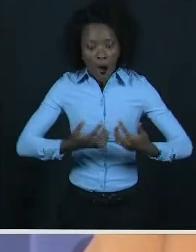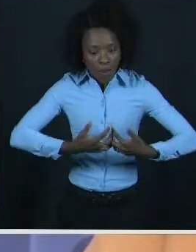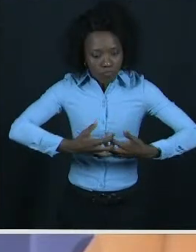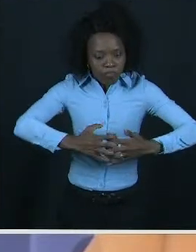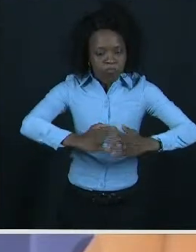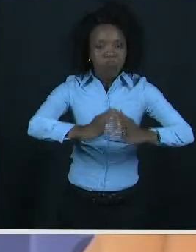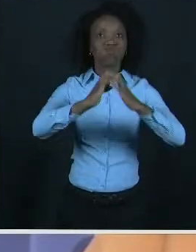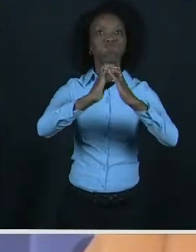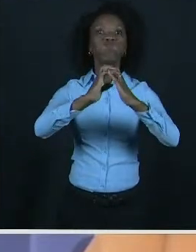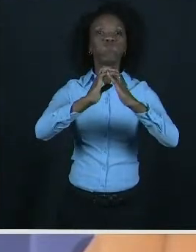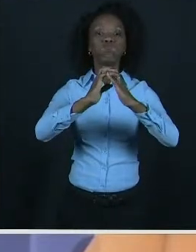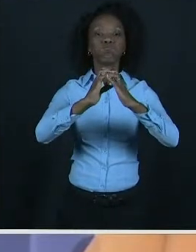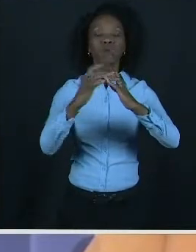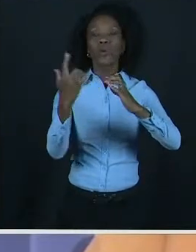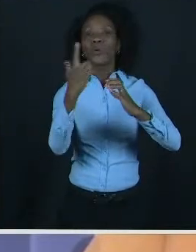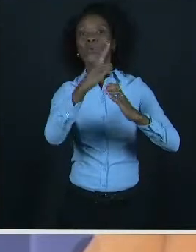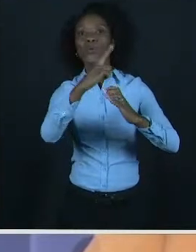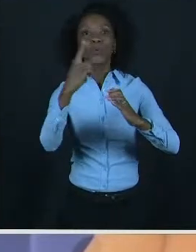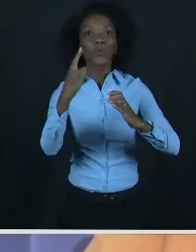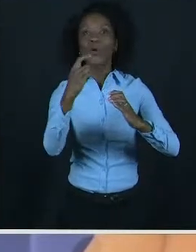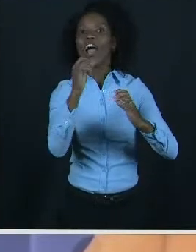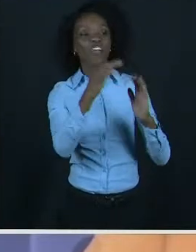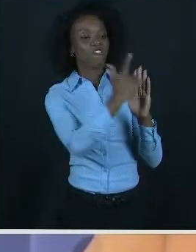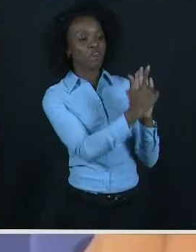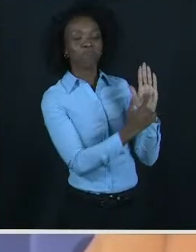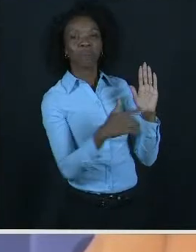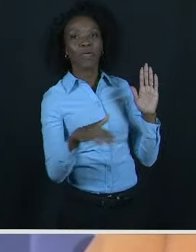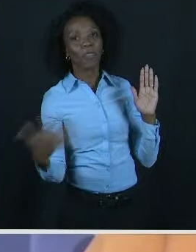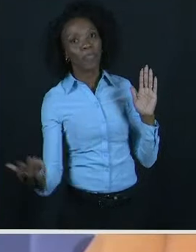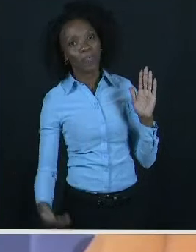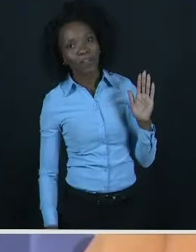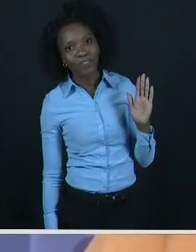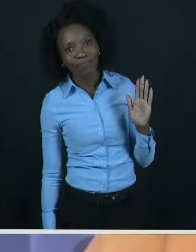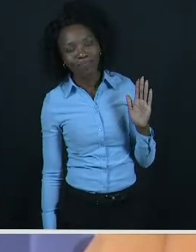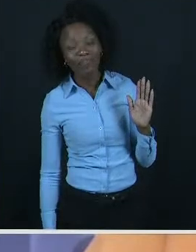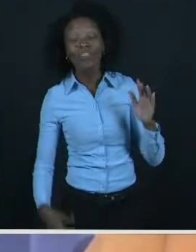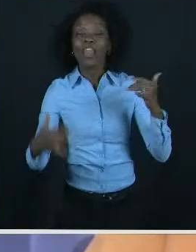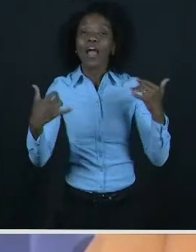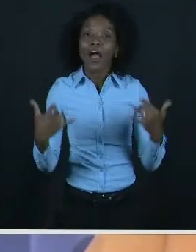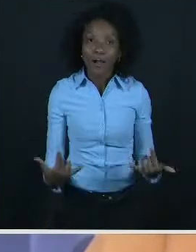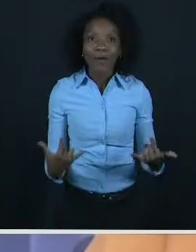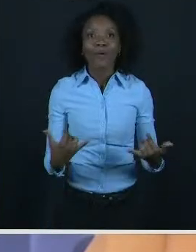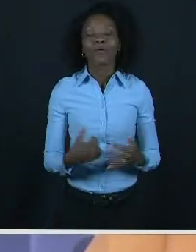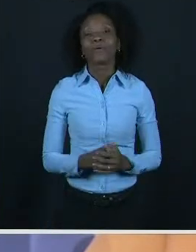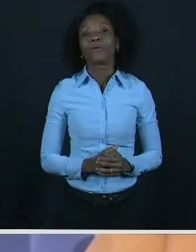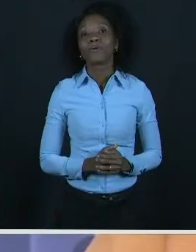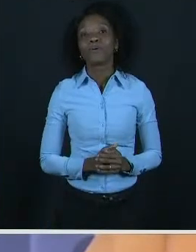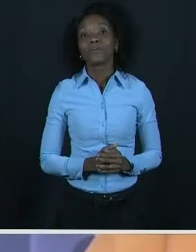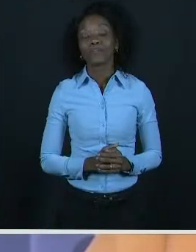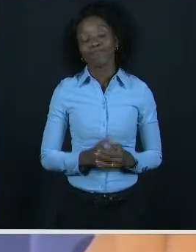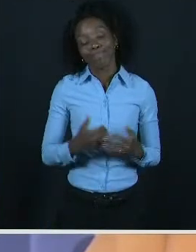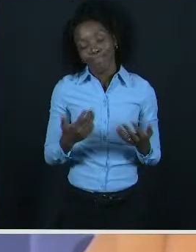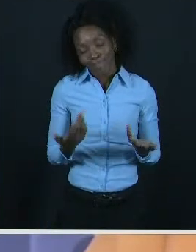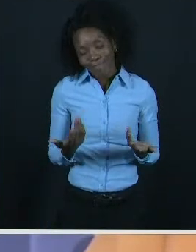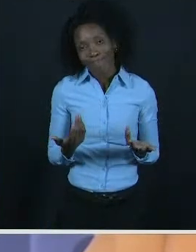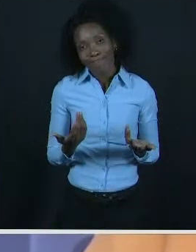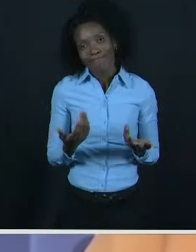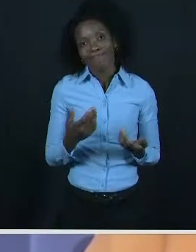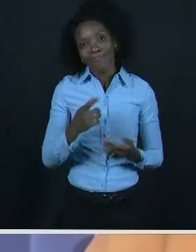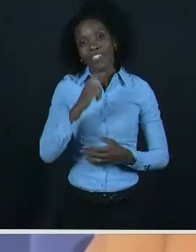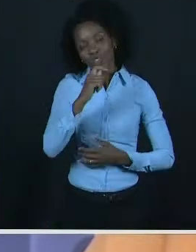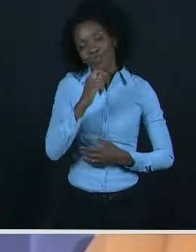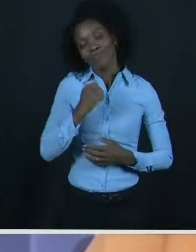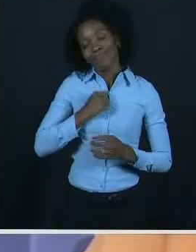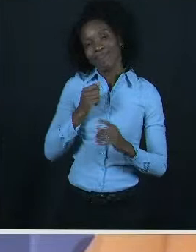up without the legislative instrument. And now, and this is where